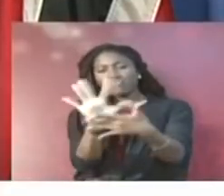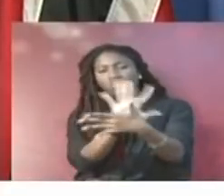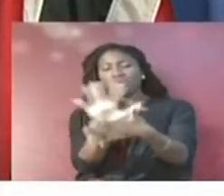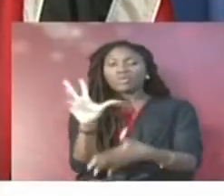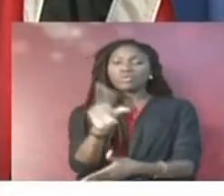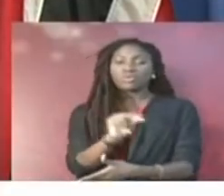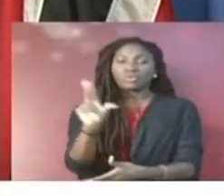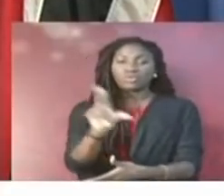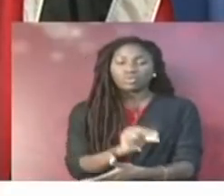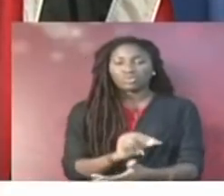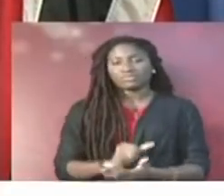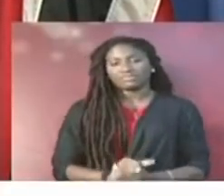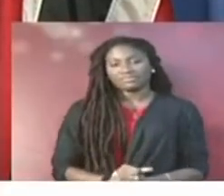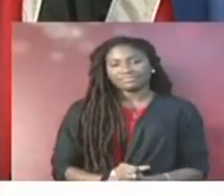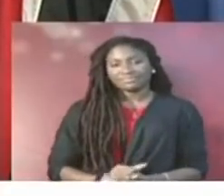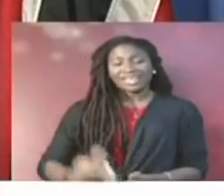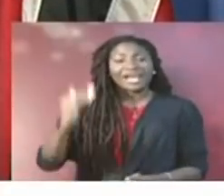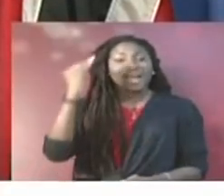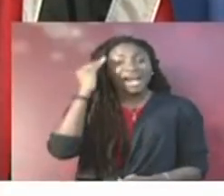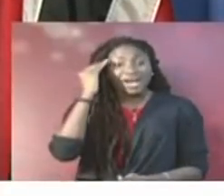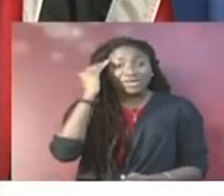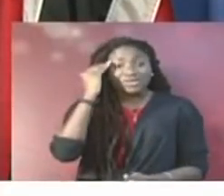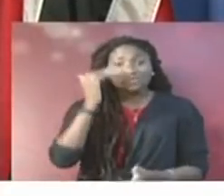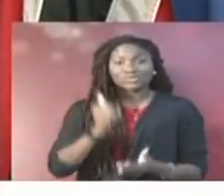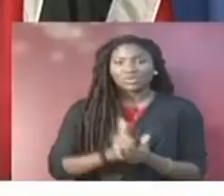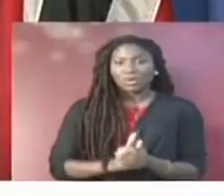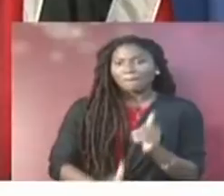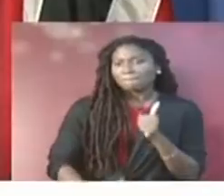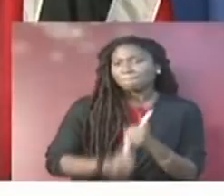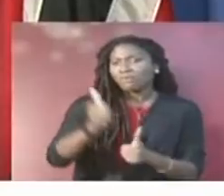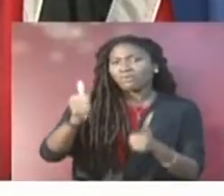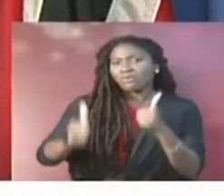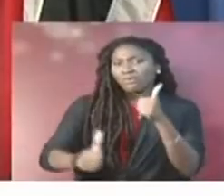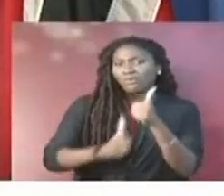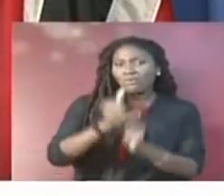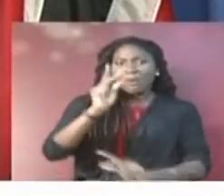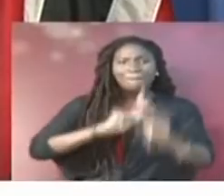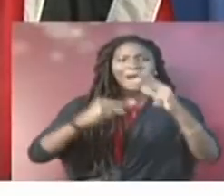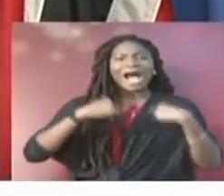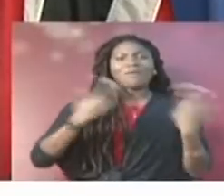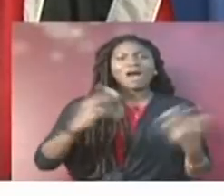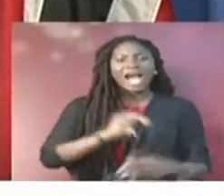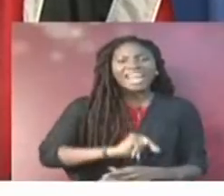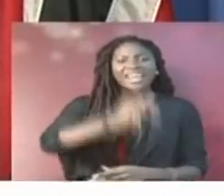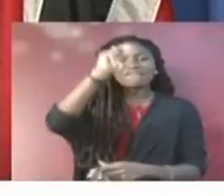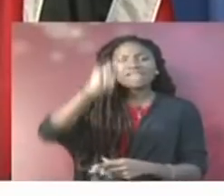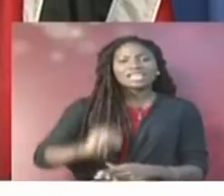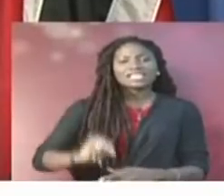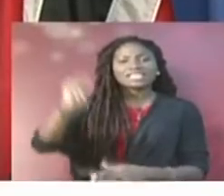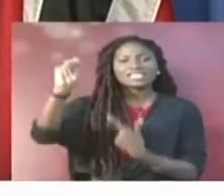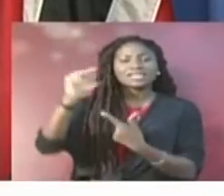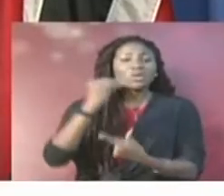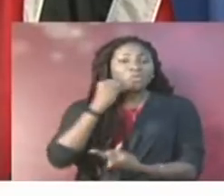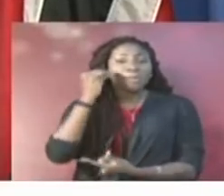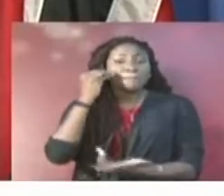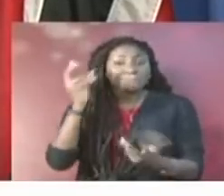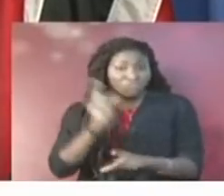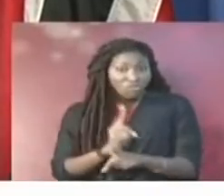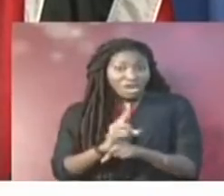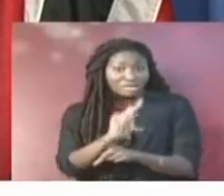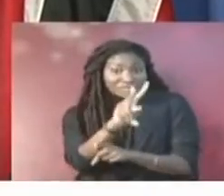I'm sure the vast majority of those who go into the cinema have Netflix in their house. So for the